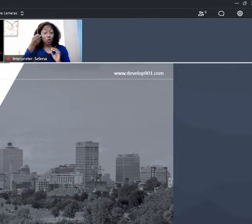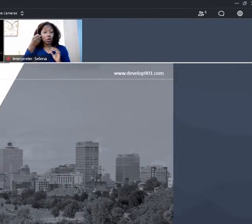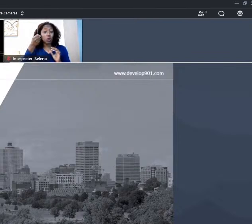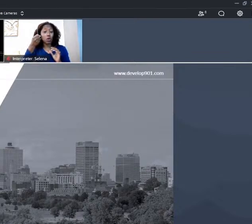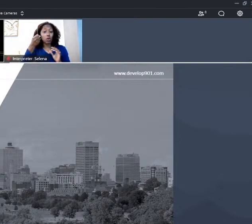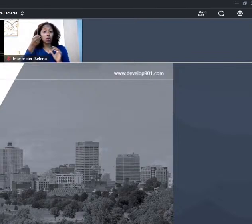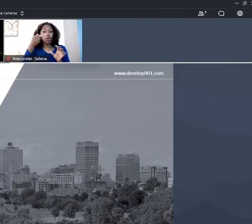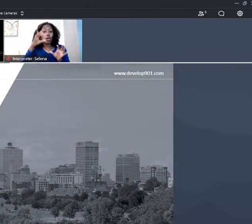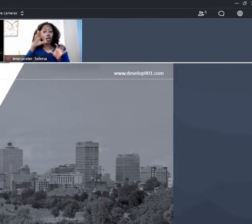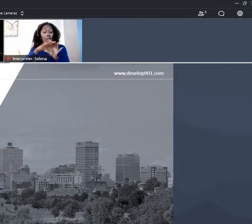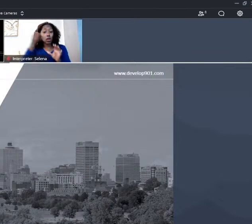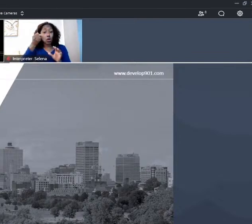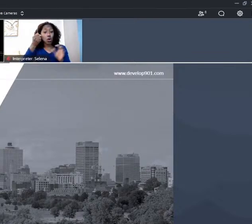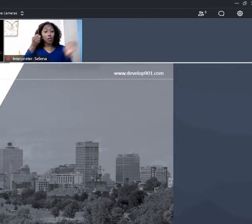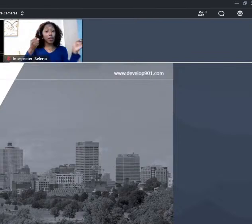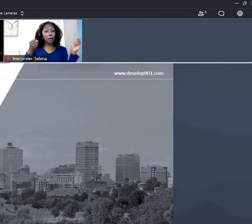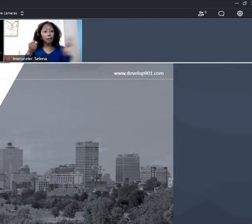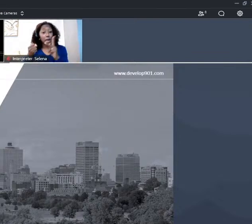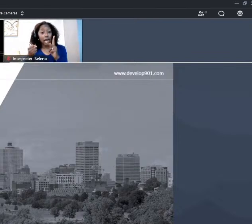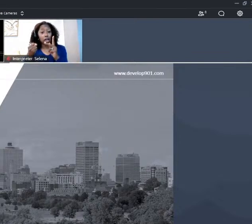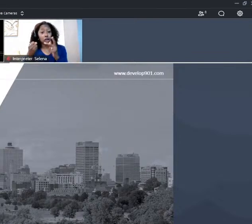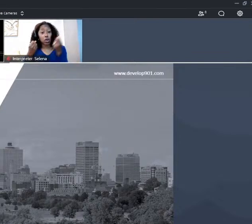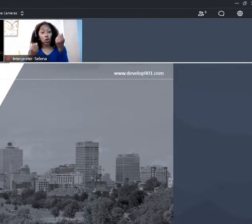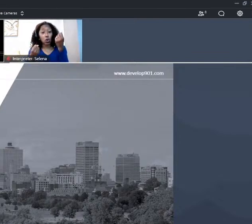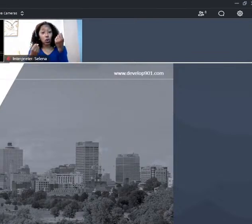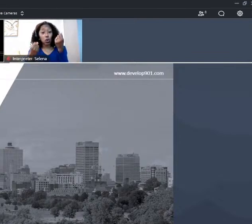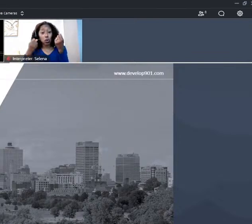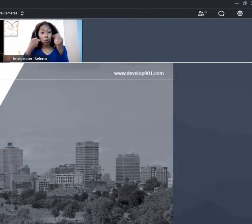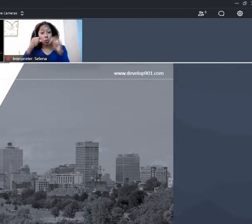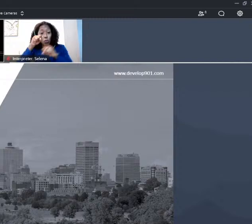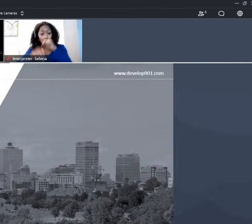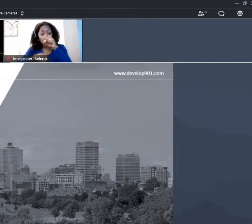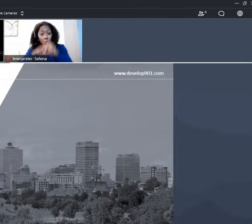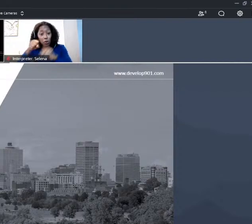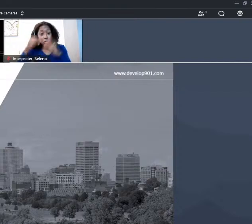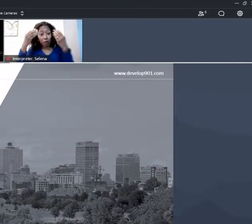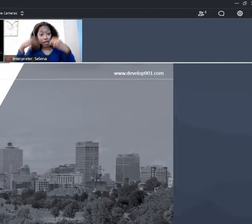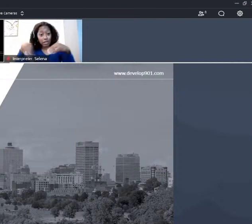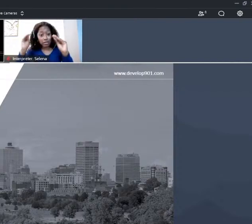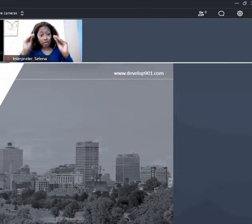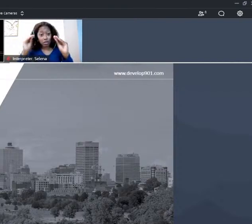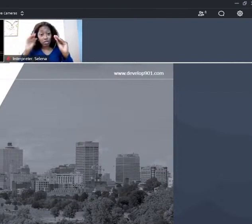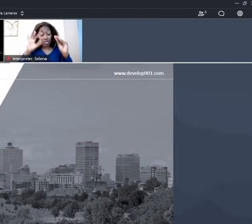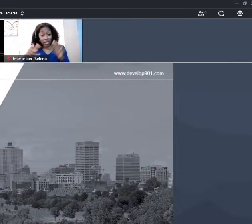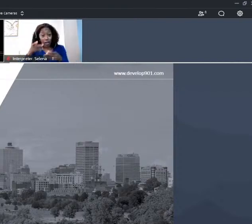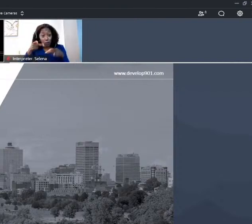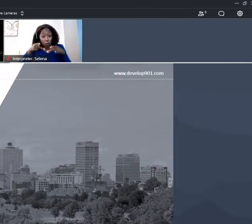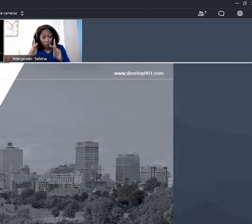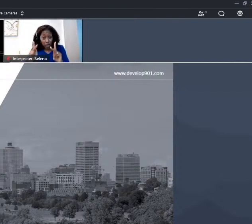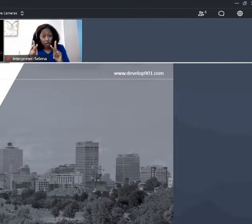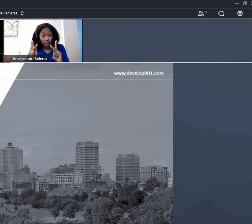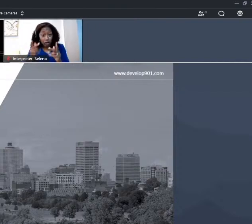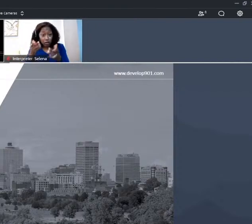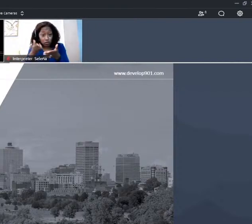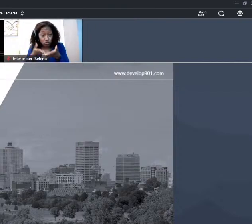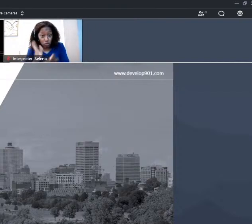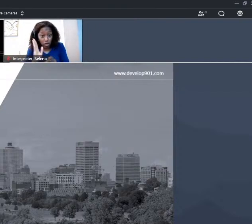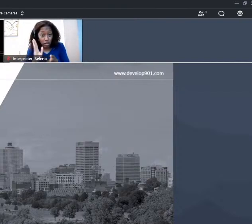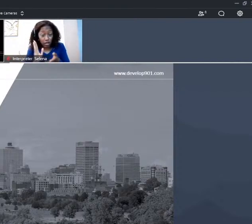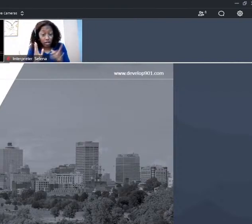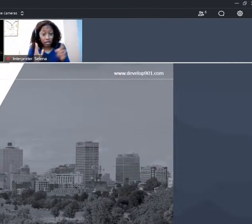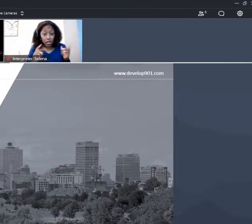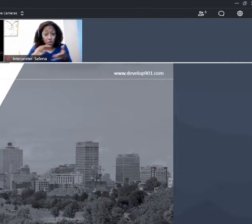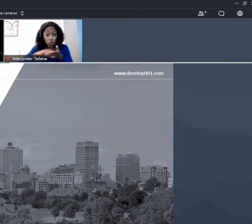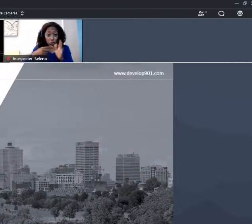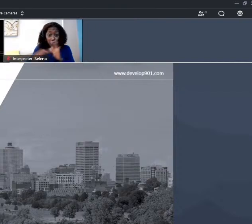and they come back with a bike sales, are bike sales permitted by right currently? Bicycle, like a